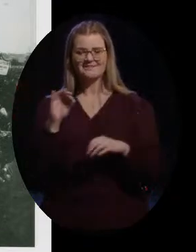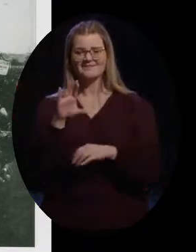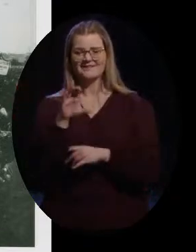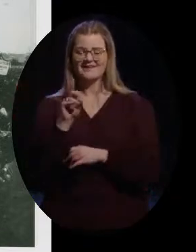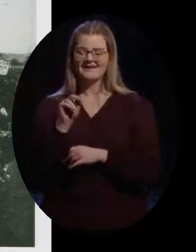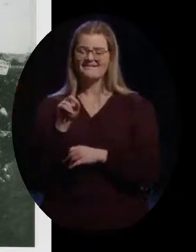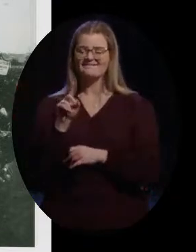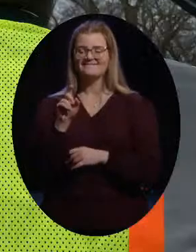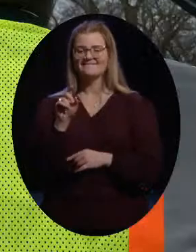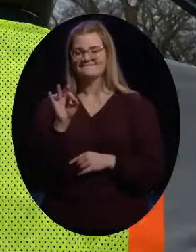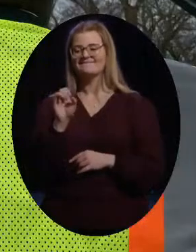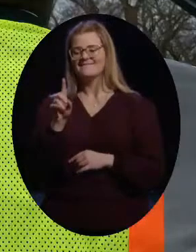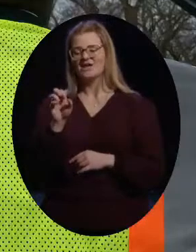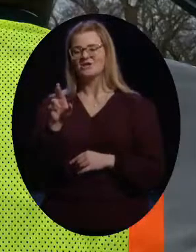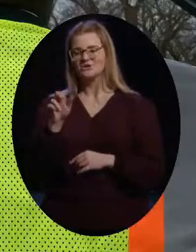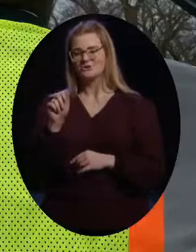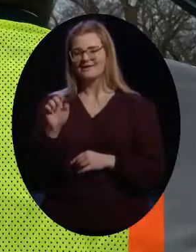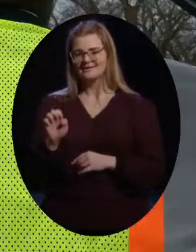monuments.